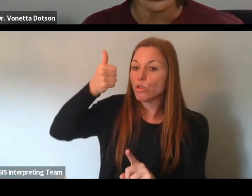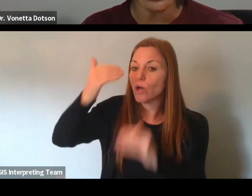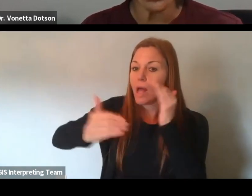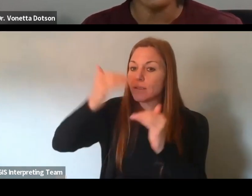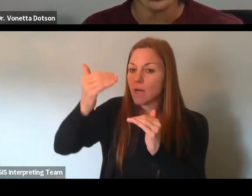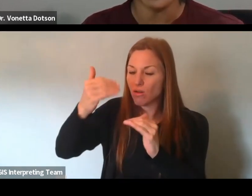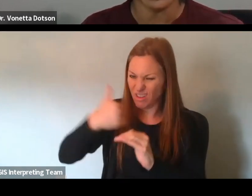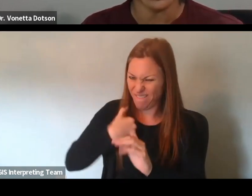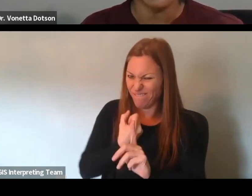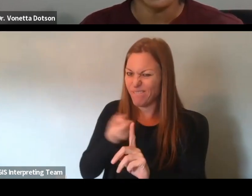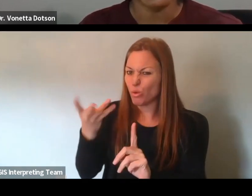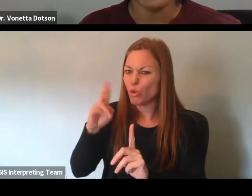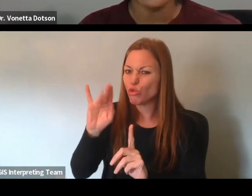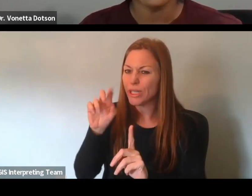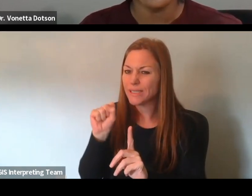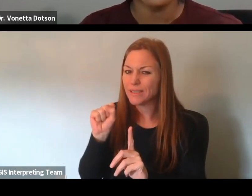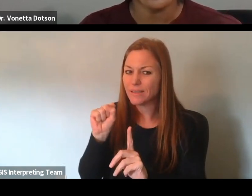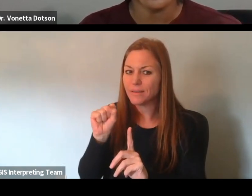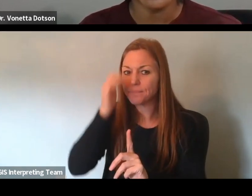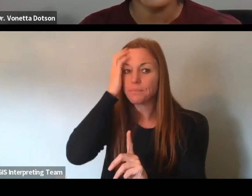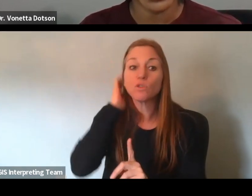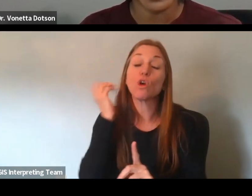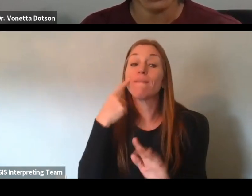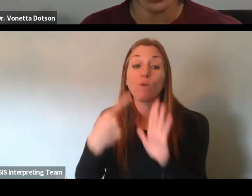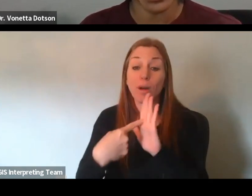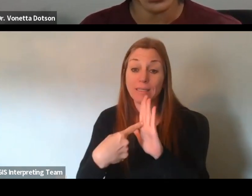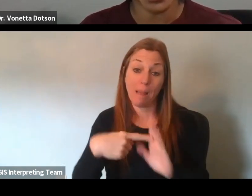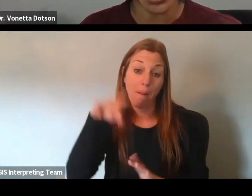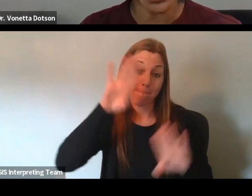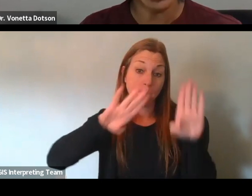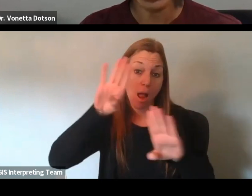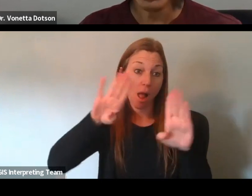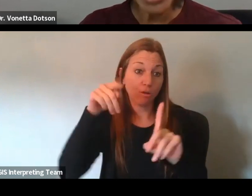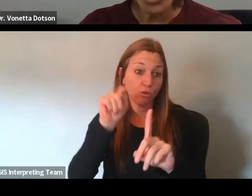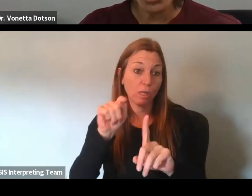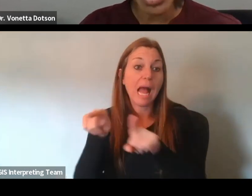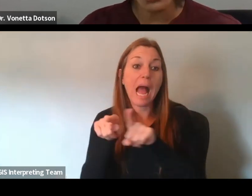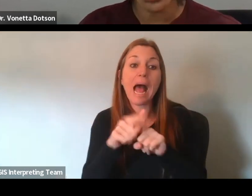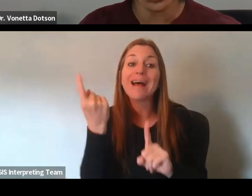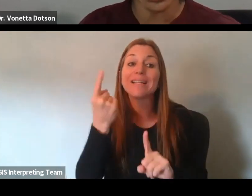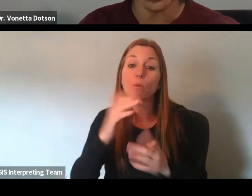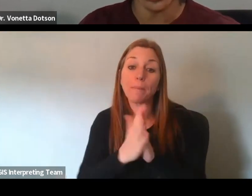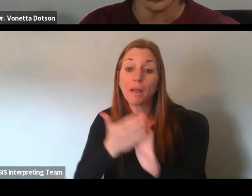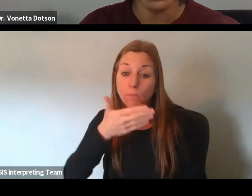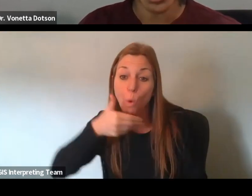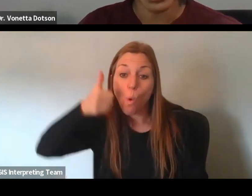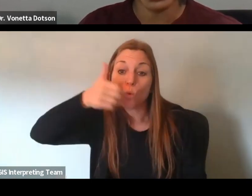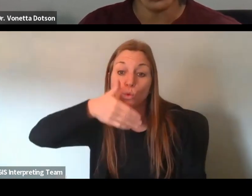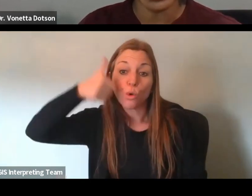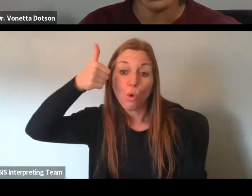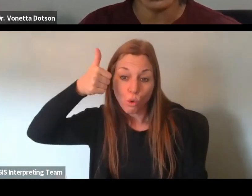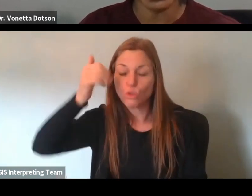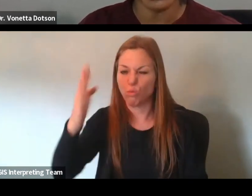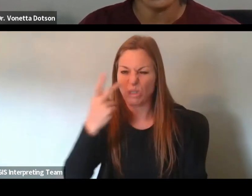get older, but also based on racial differences and disparities in healthcare,